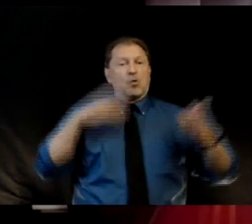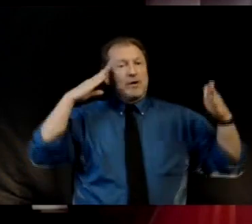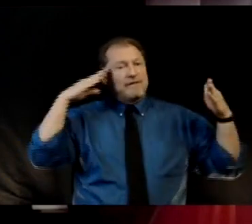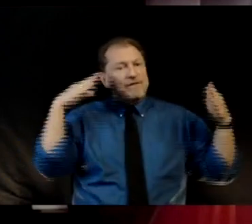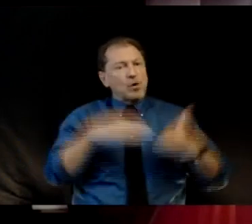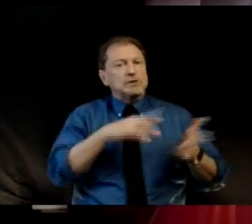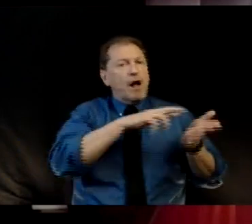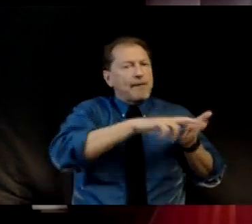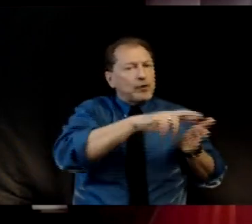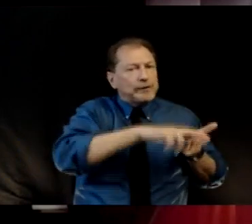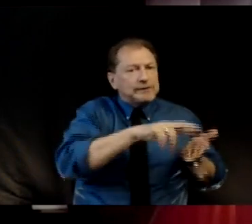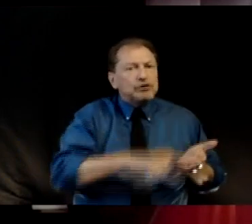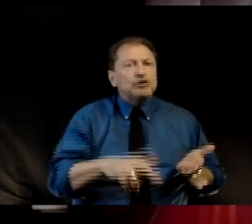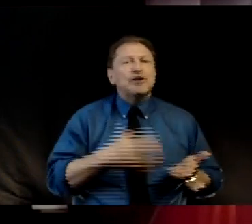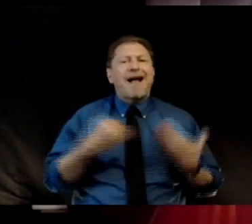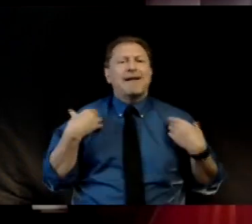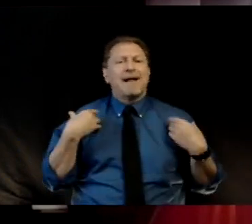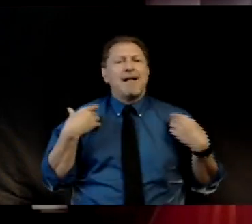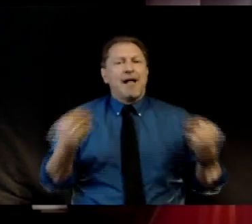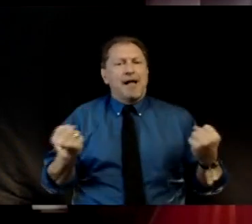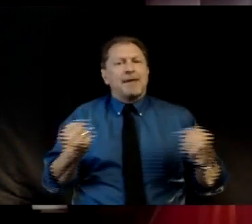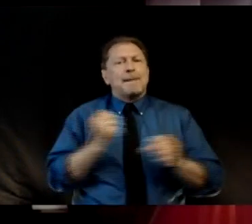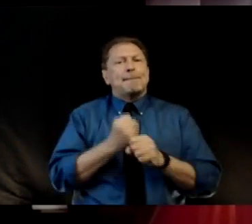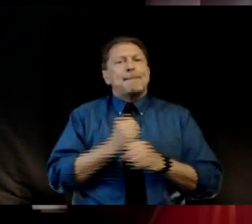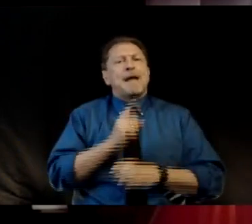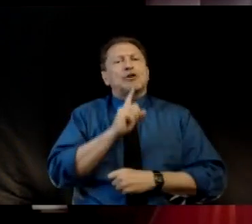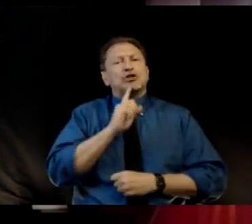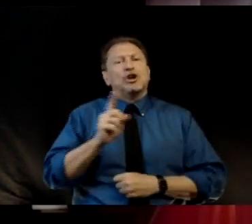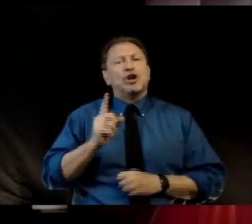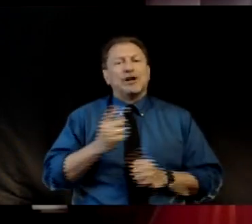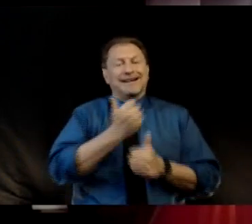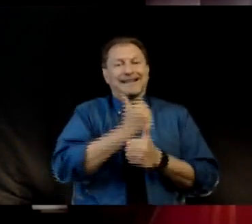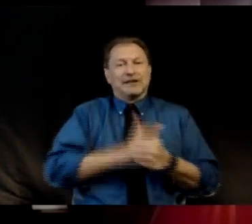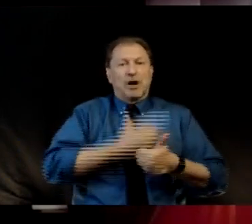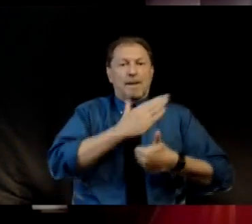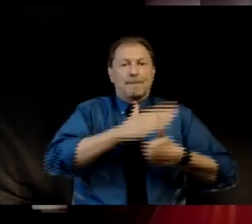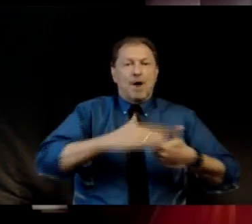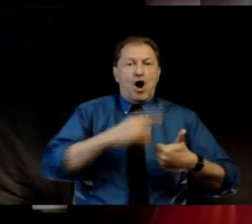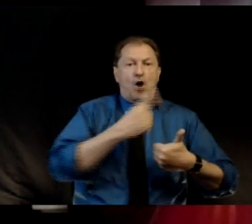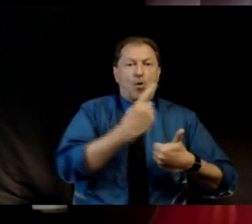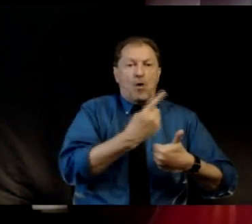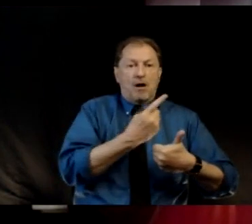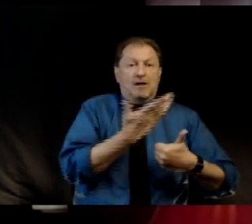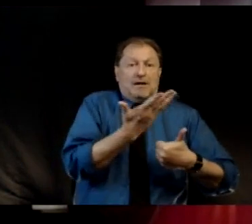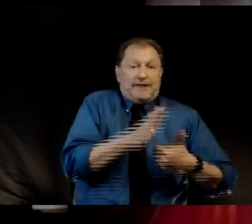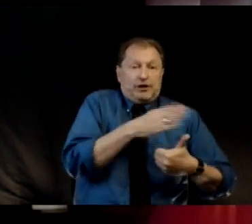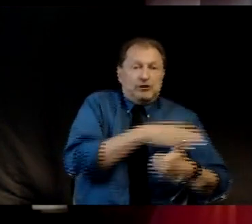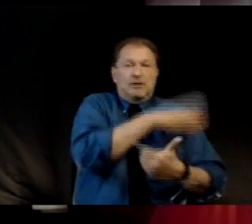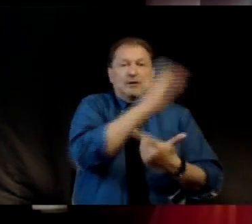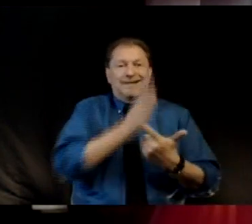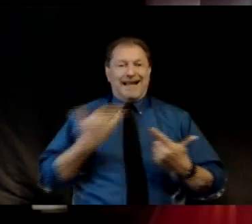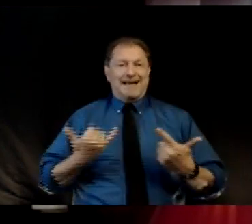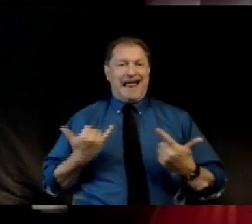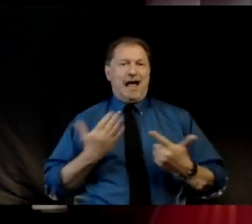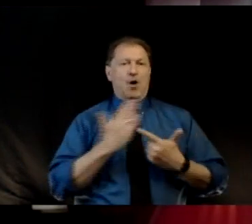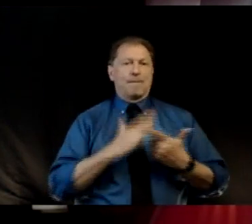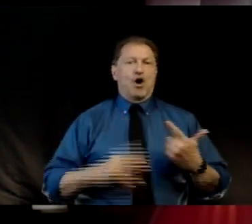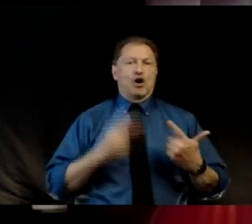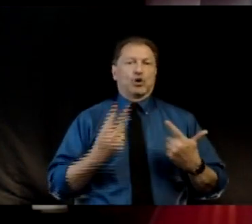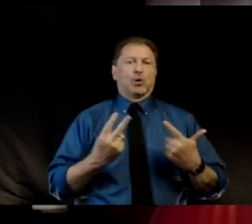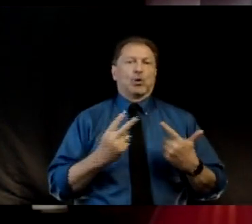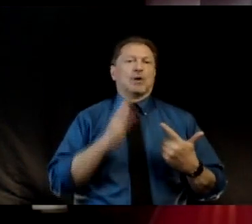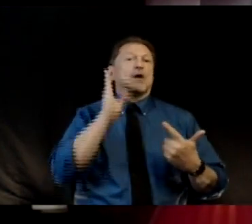transparent, measurable benchmarks to move to each new phase. For those interested in seeing the data and the